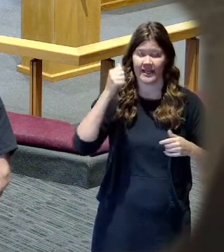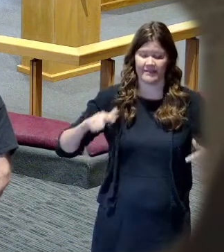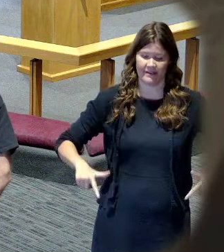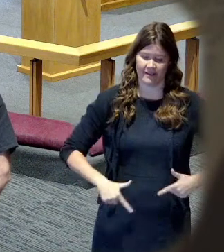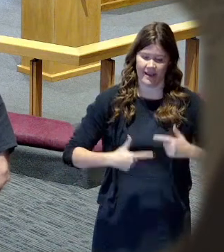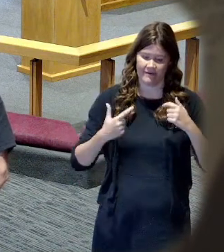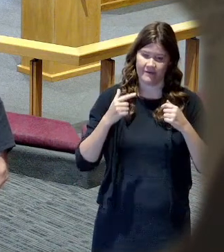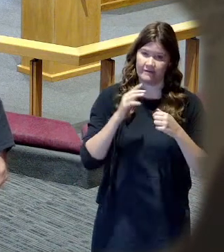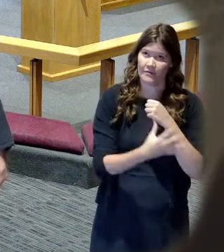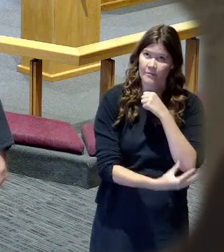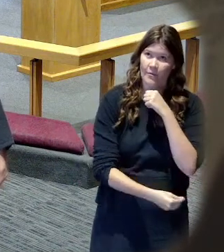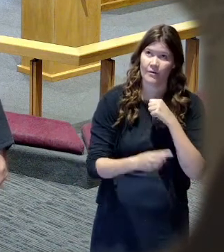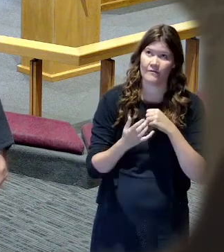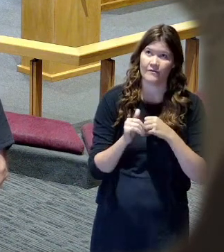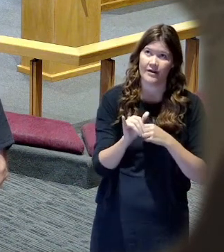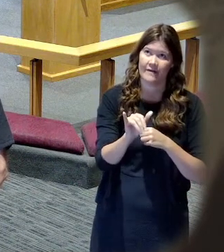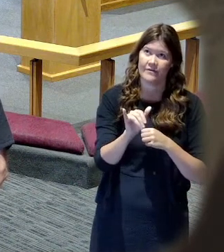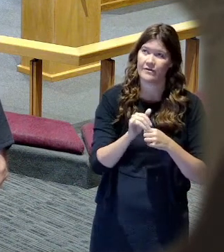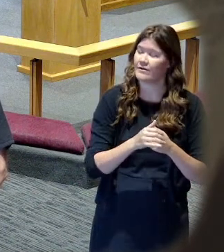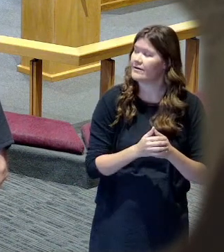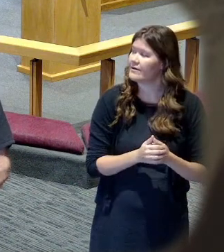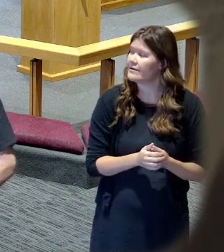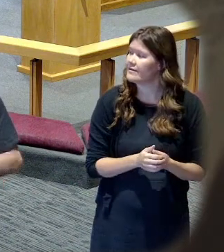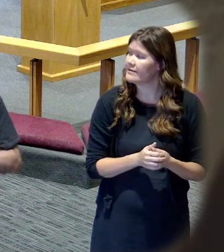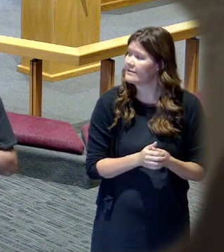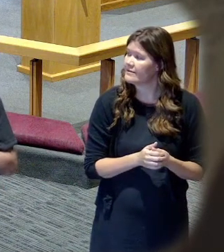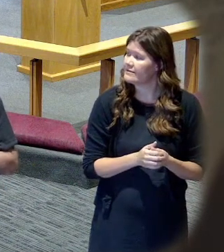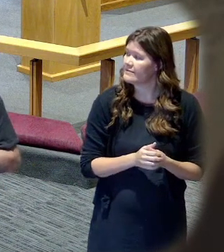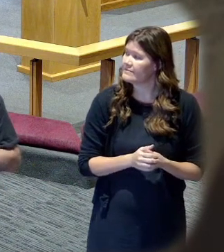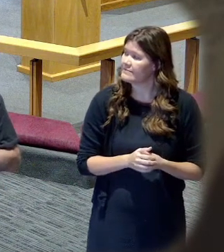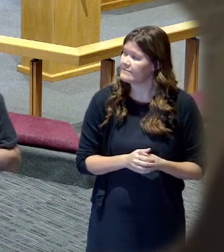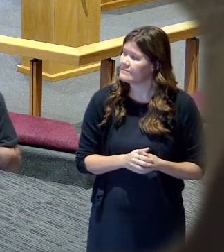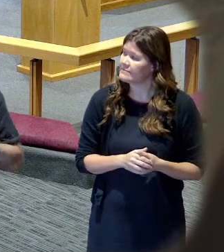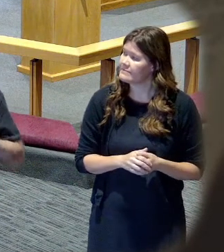poor forever. Let not the downtrodden turn back in shame. Let the poor and needy